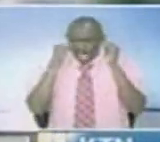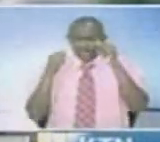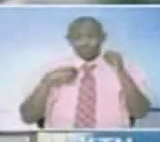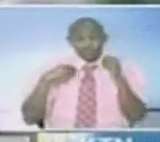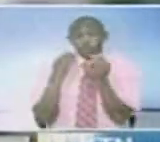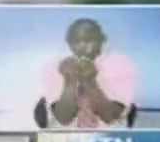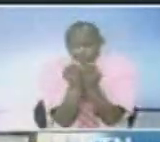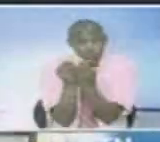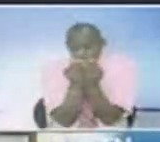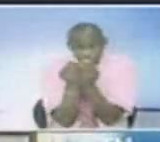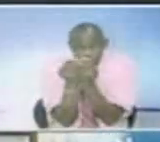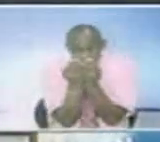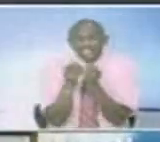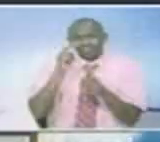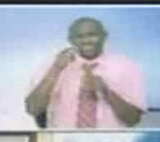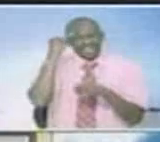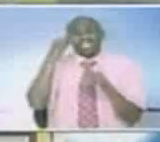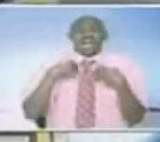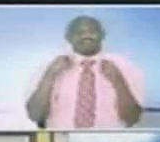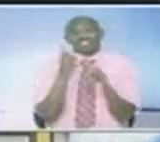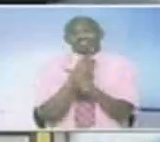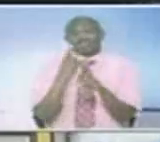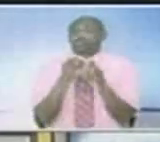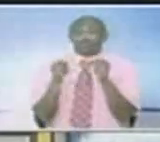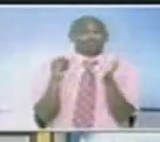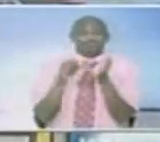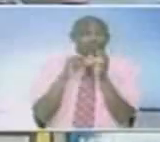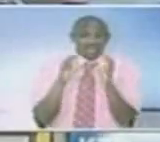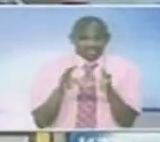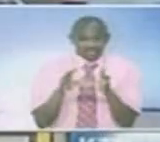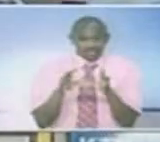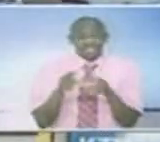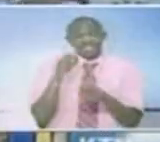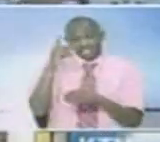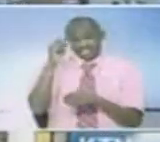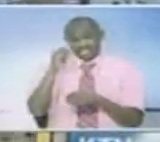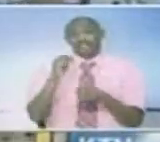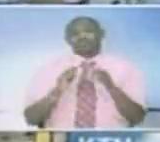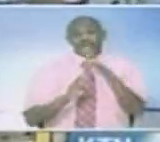bookworms who can't create devices that solve everyday problems. Fred Omulo, KTN Prime.